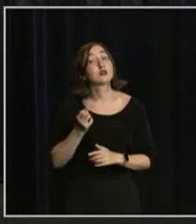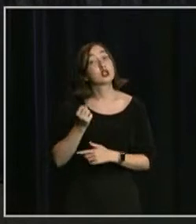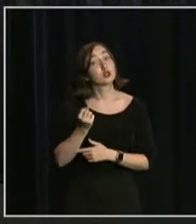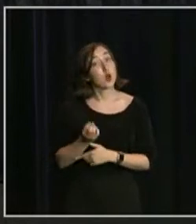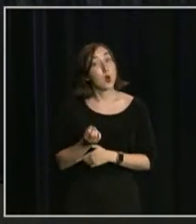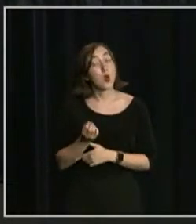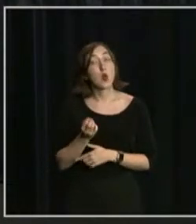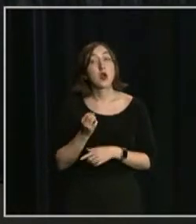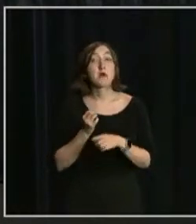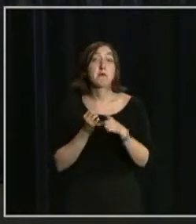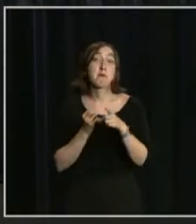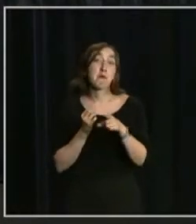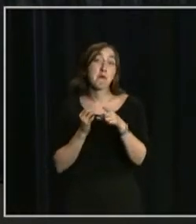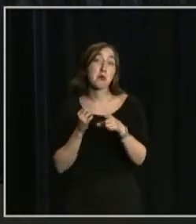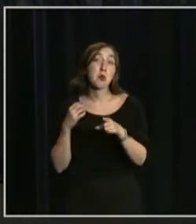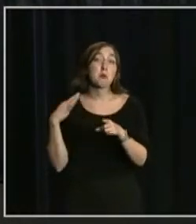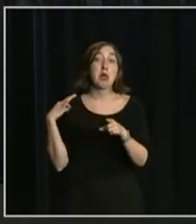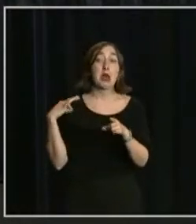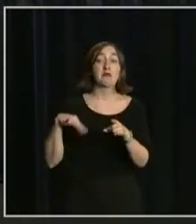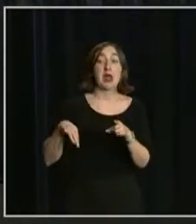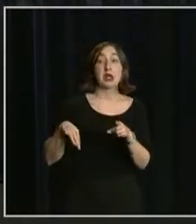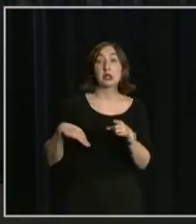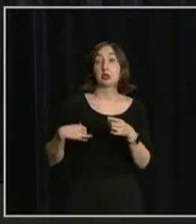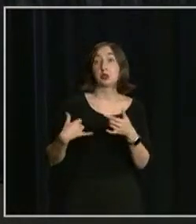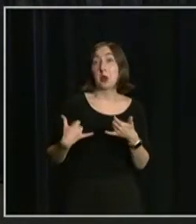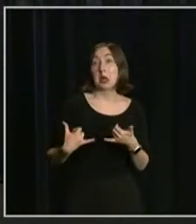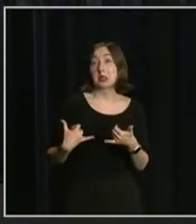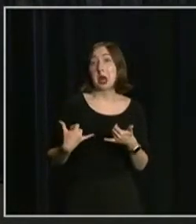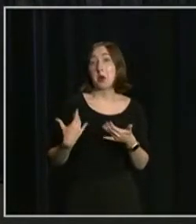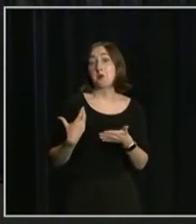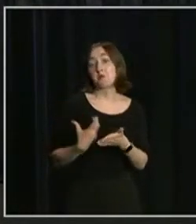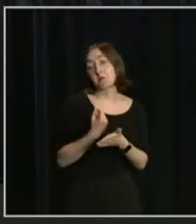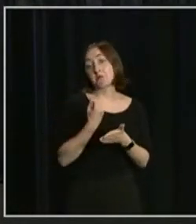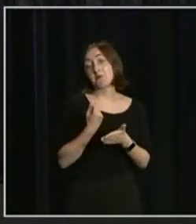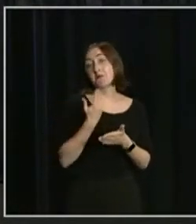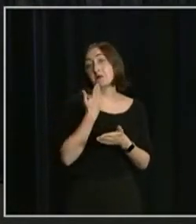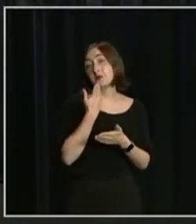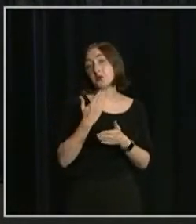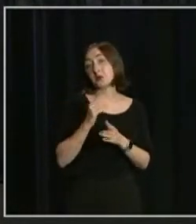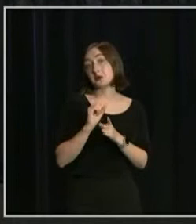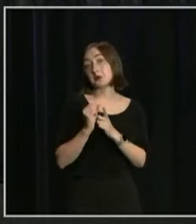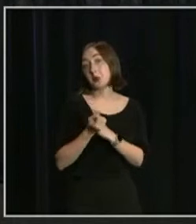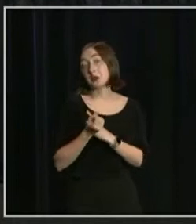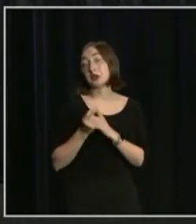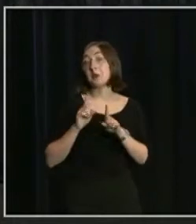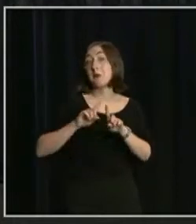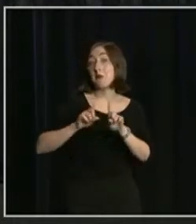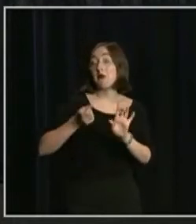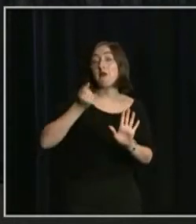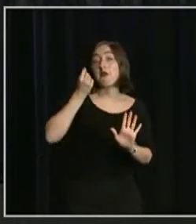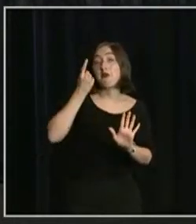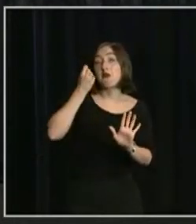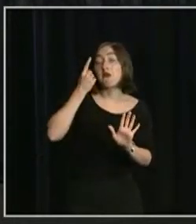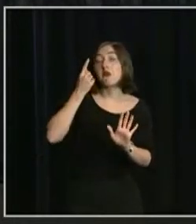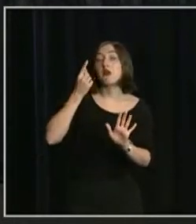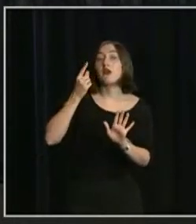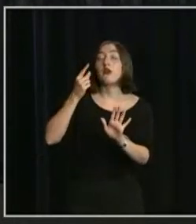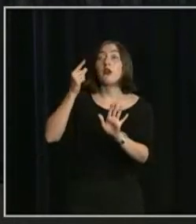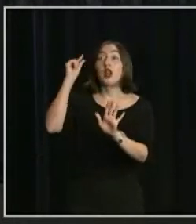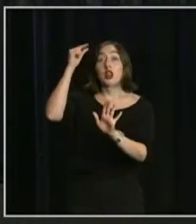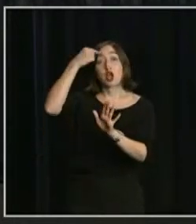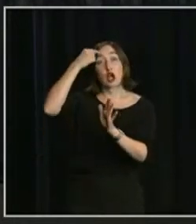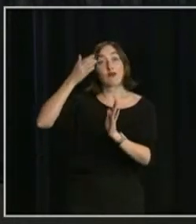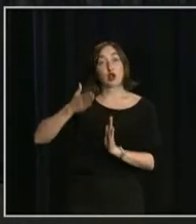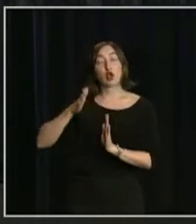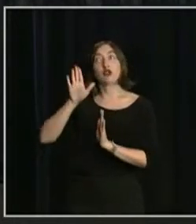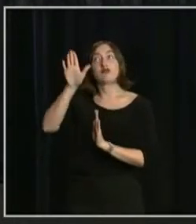you have the advantage as of right now, but again, the governor and the district attorney's offices, they